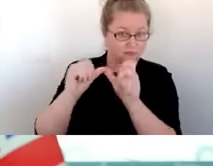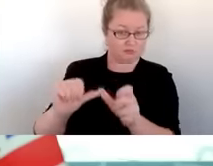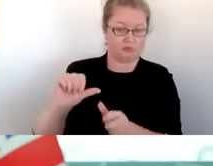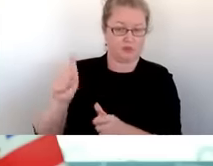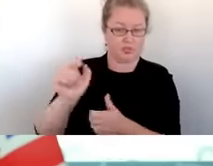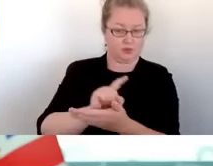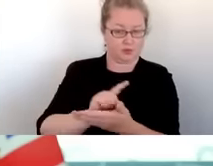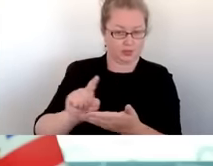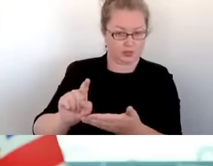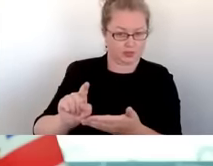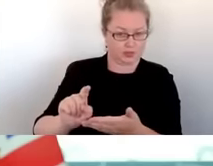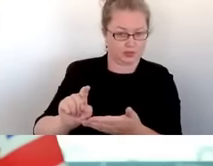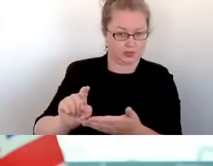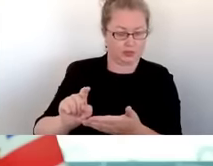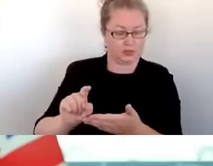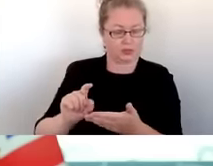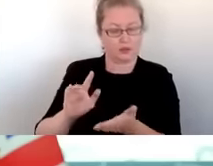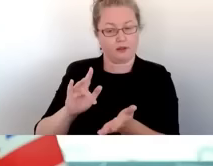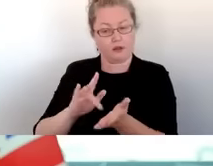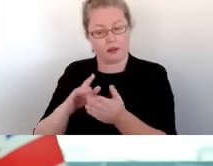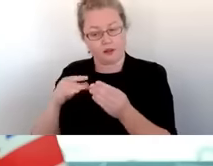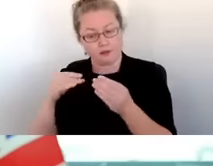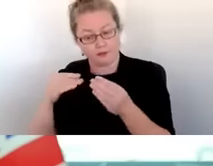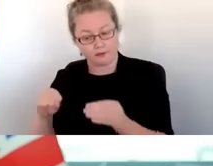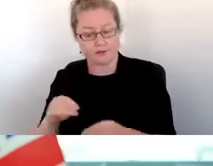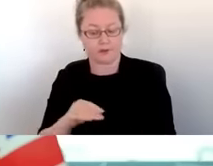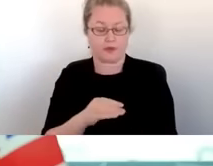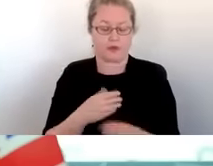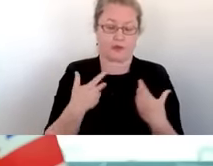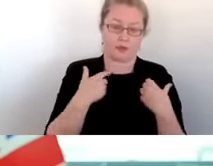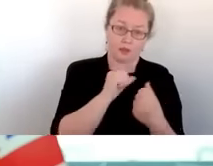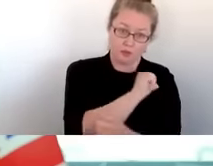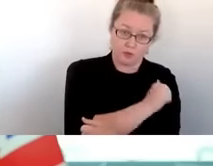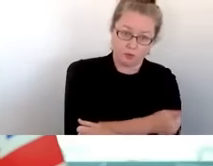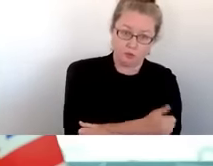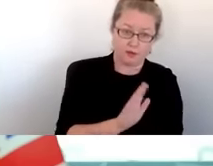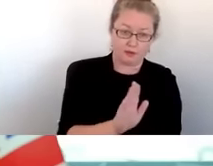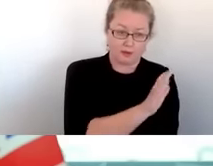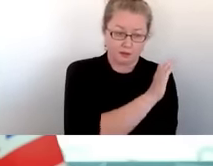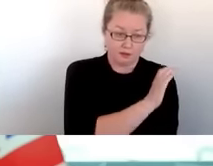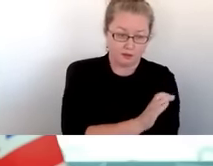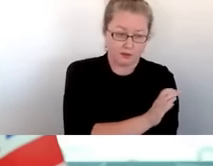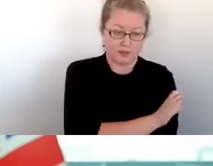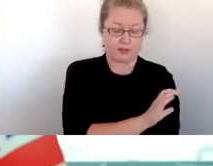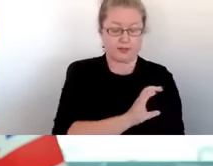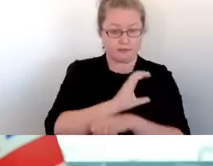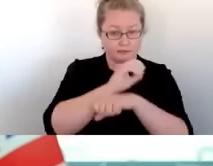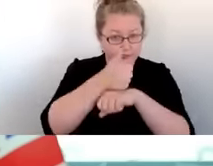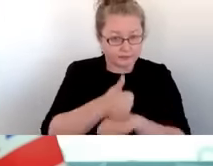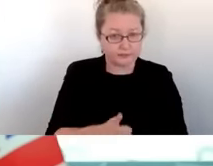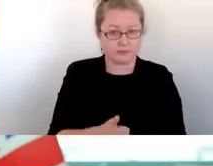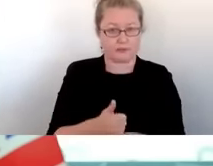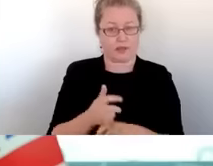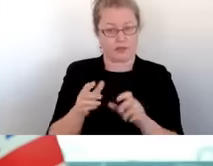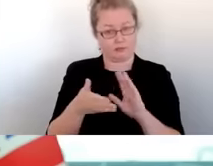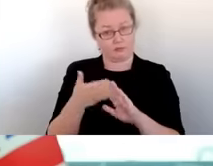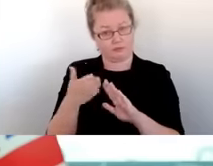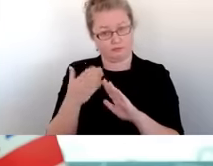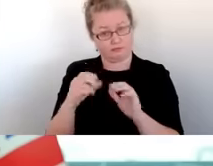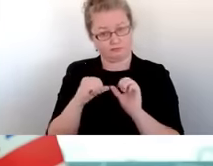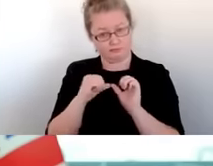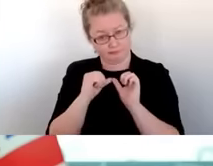mass clinics, and the pharmacies, the full tranche of pharmacies who will be participating, about 1,100, and